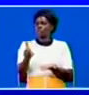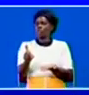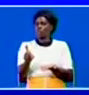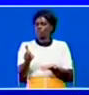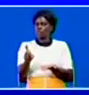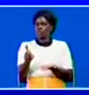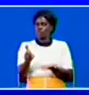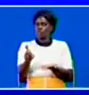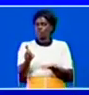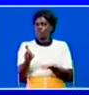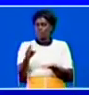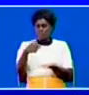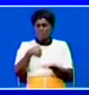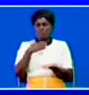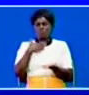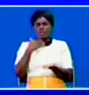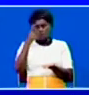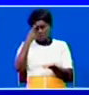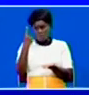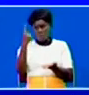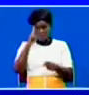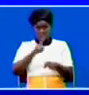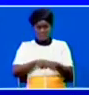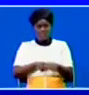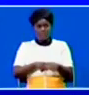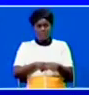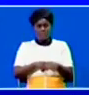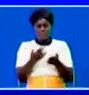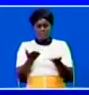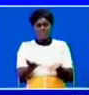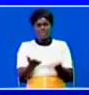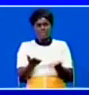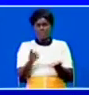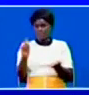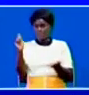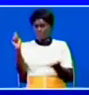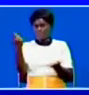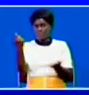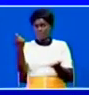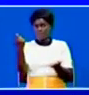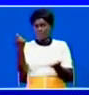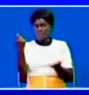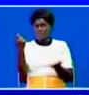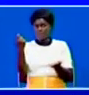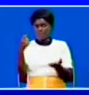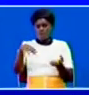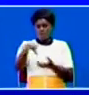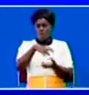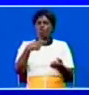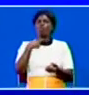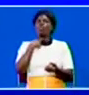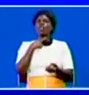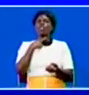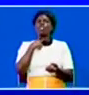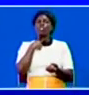I'm increasingly convinced that there is a point in the argument that this space we call Kenya was a chaotic colonial